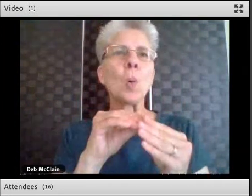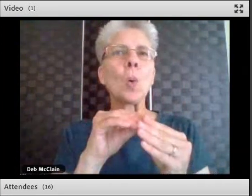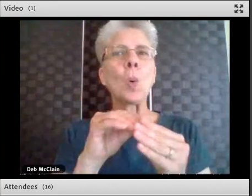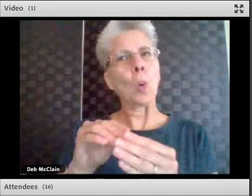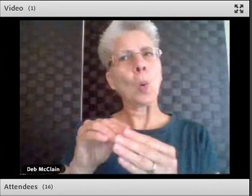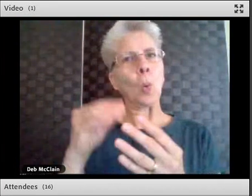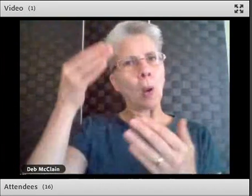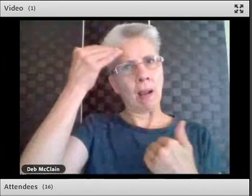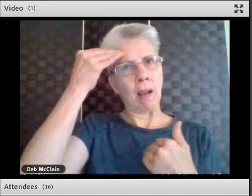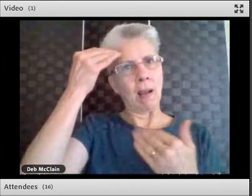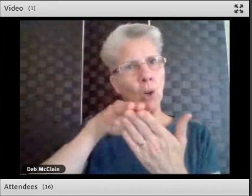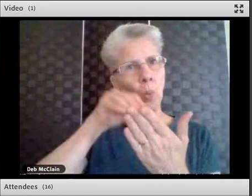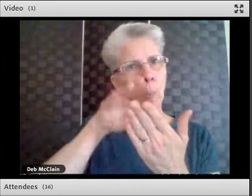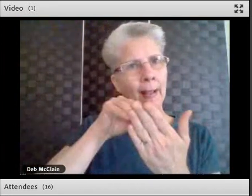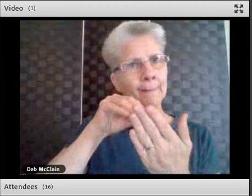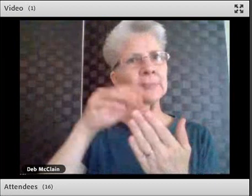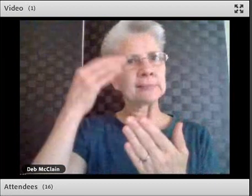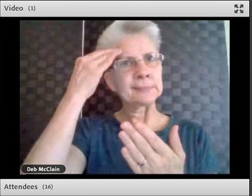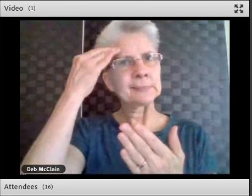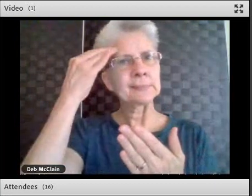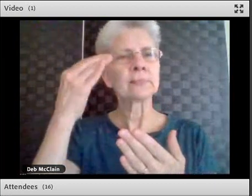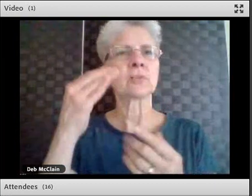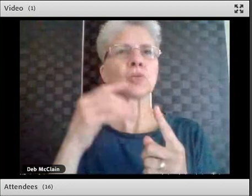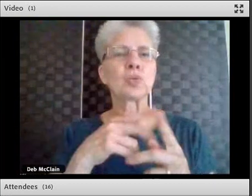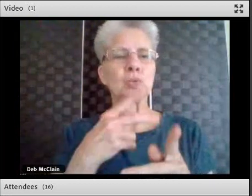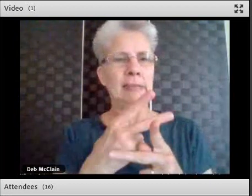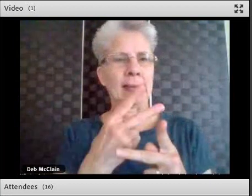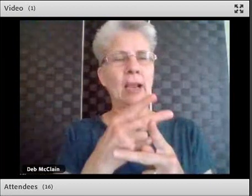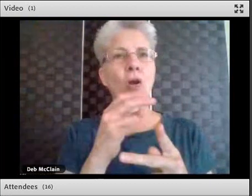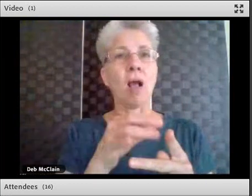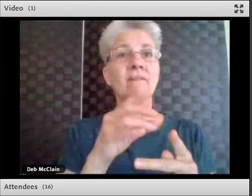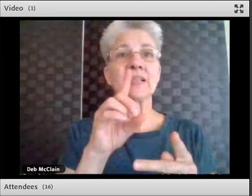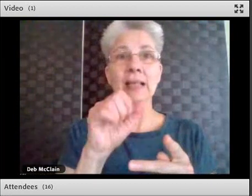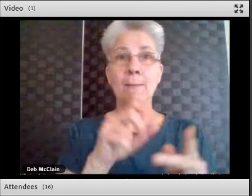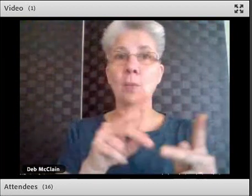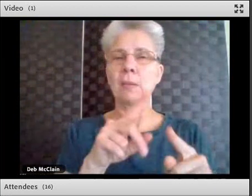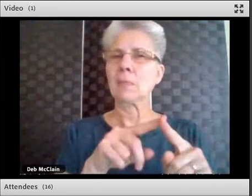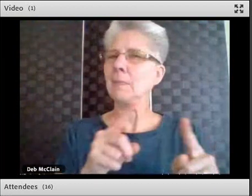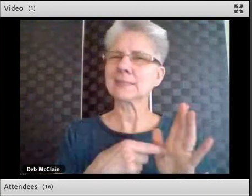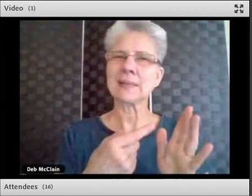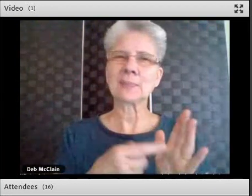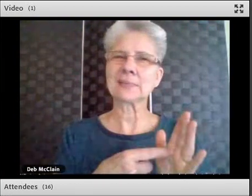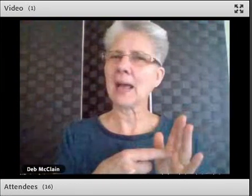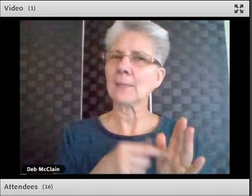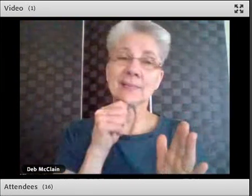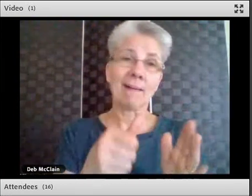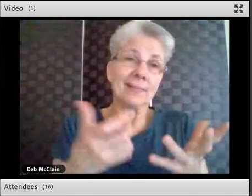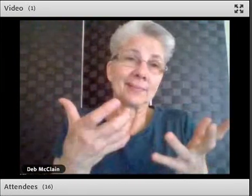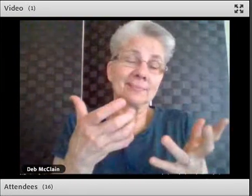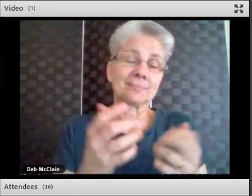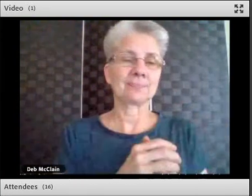equipped uh, to take care of disabled people, but sometimes they're just not.